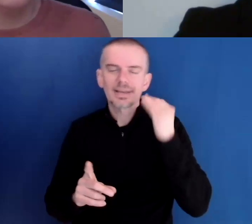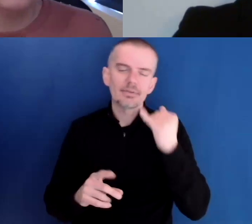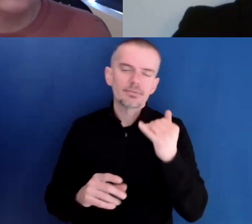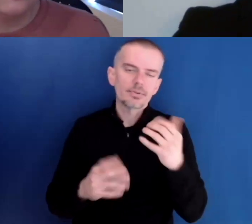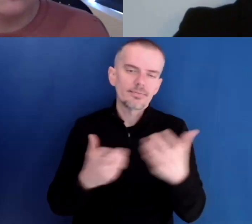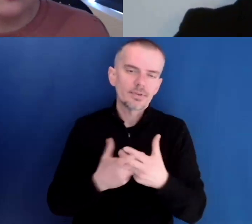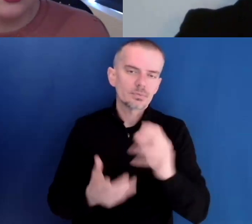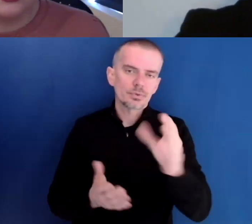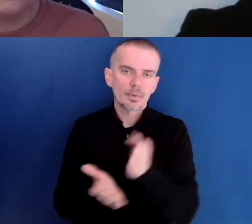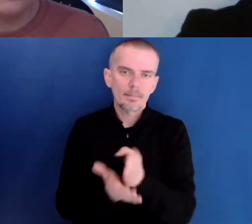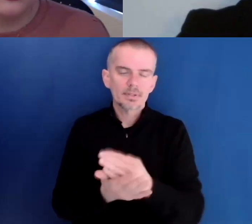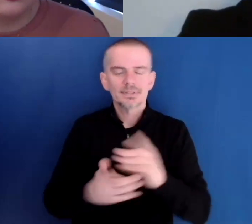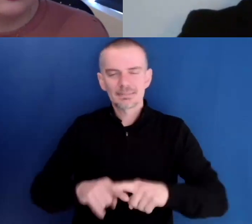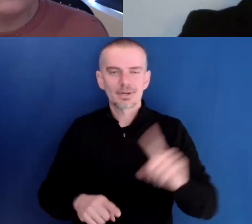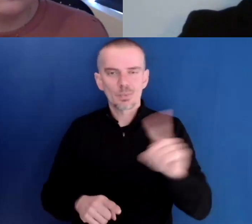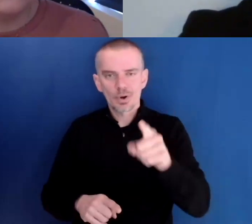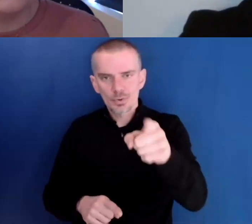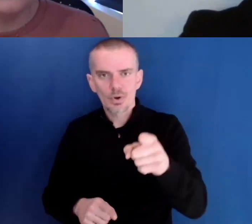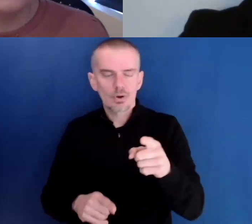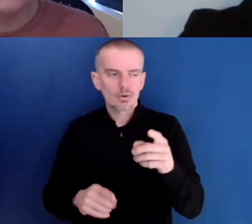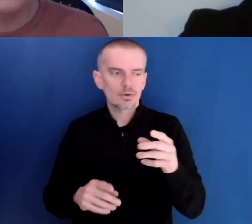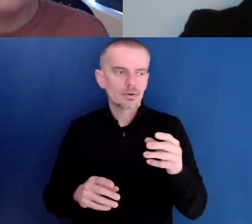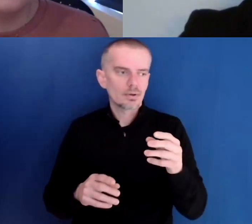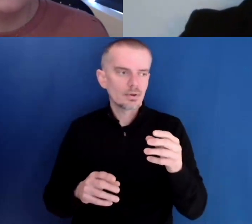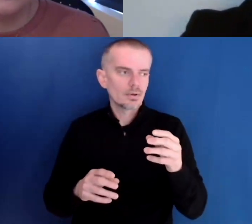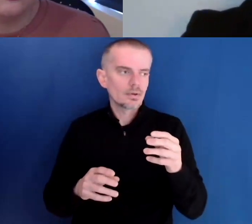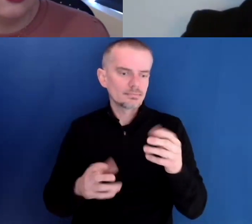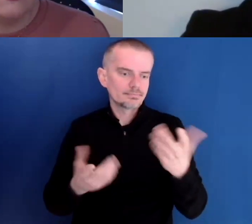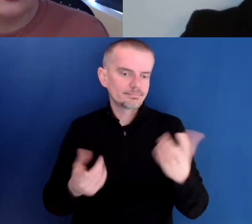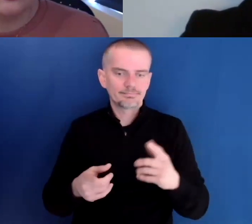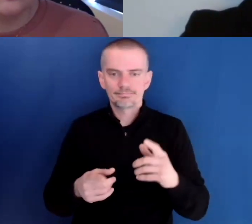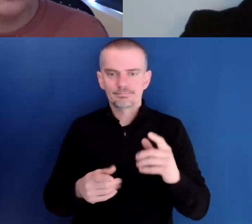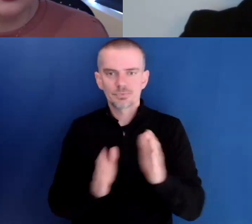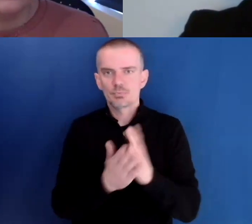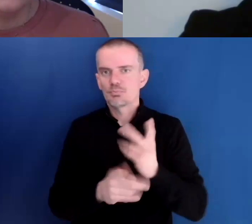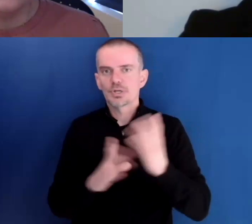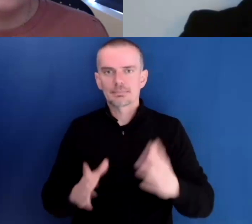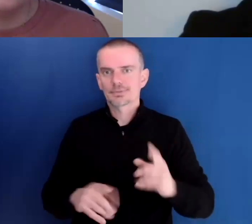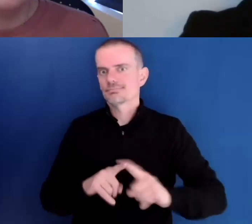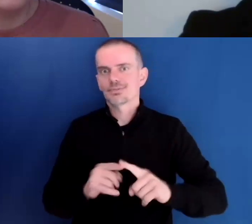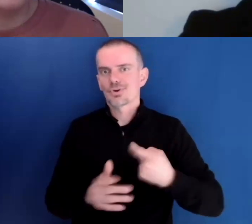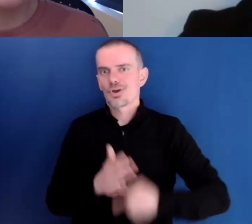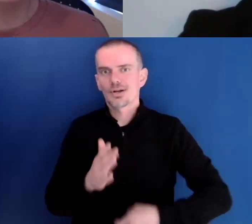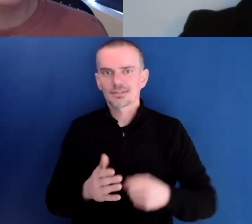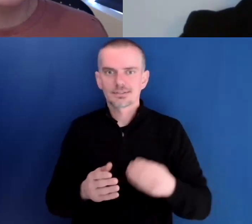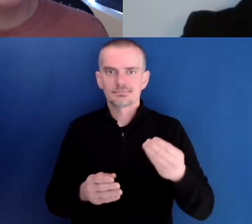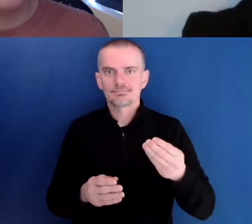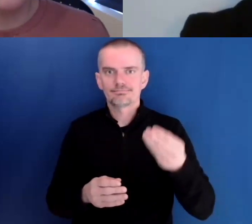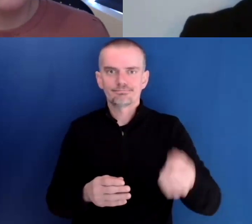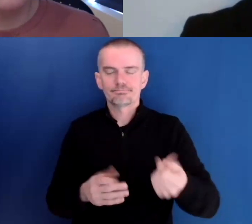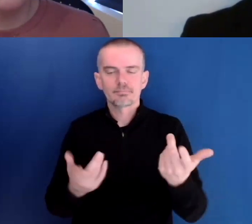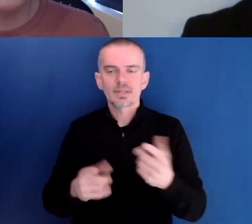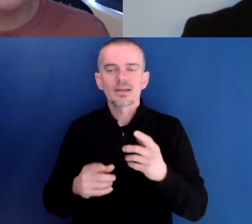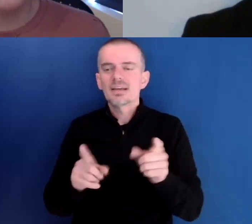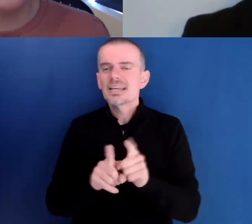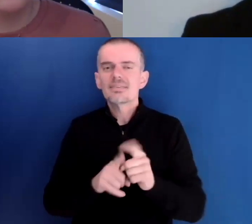geographic location, cost for that can really vary, and it just depends on a lot of factors. But seeking, even if it's